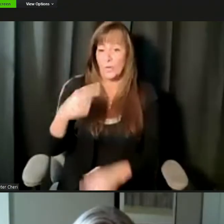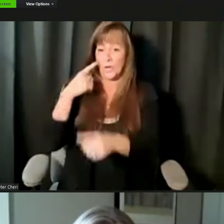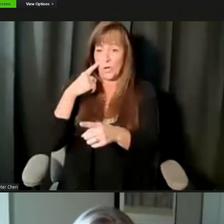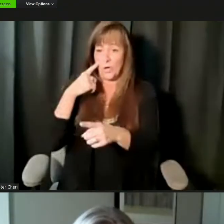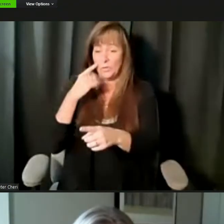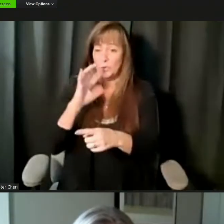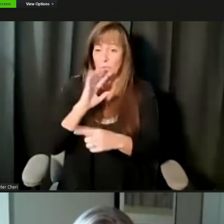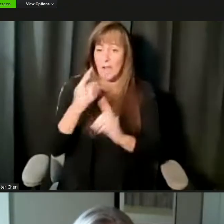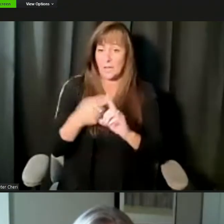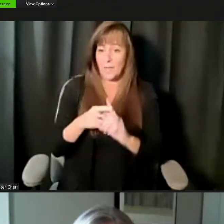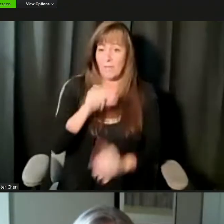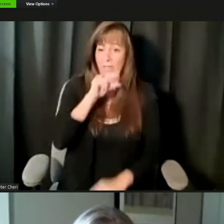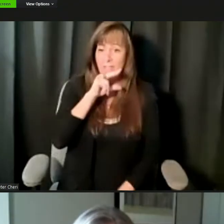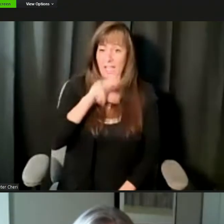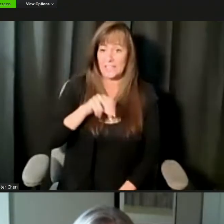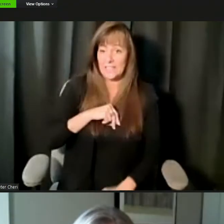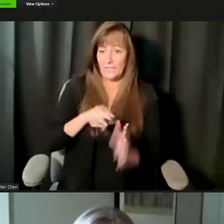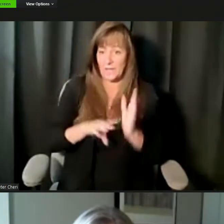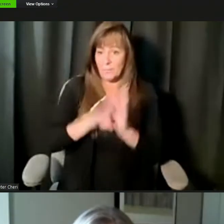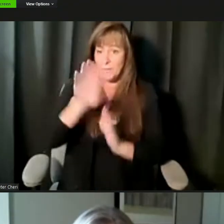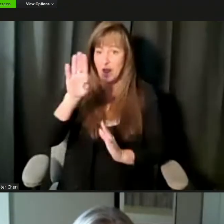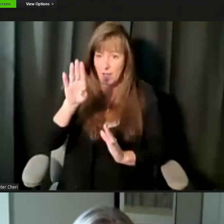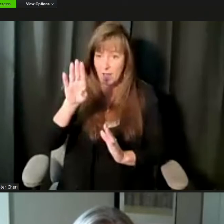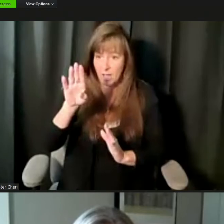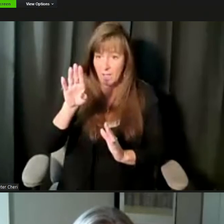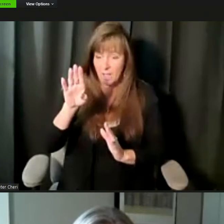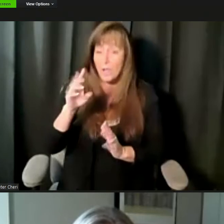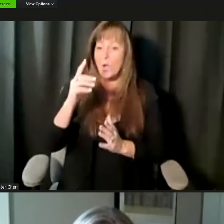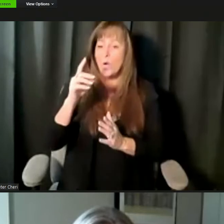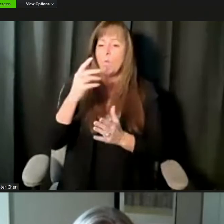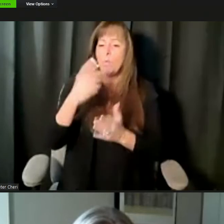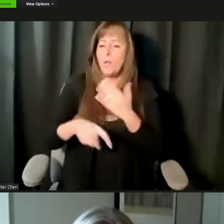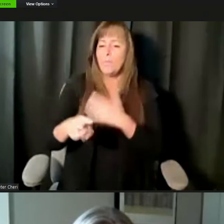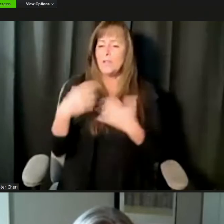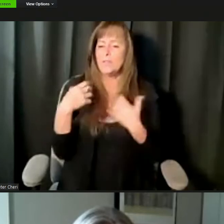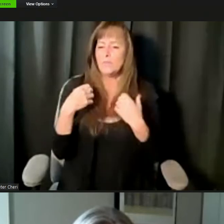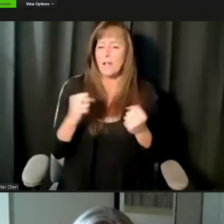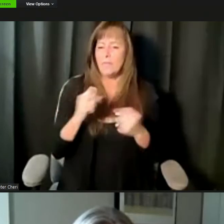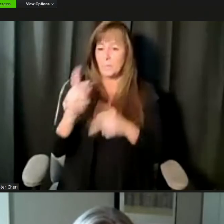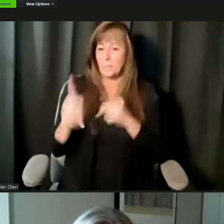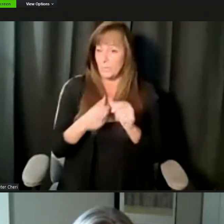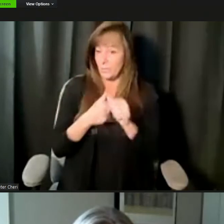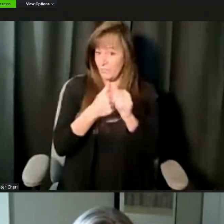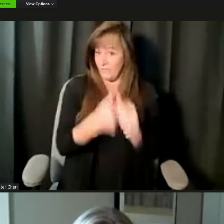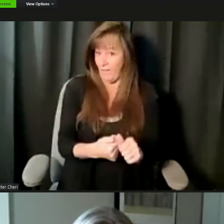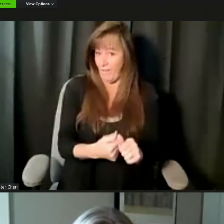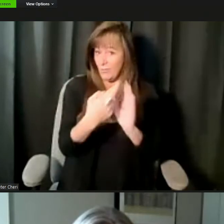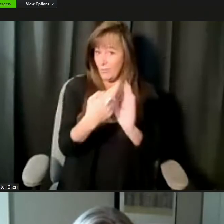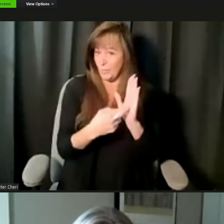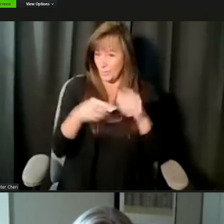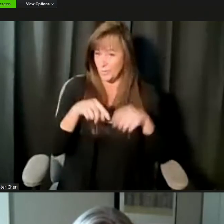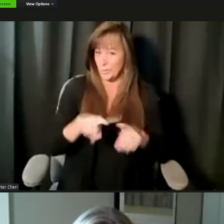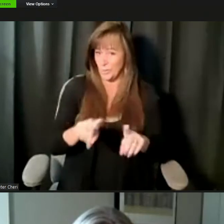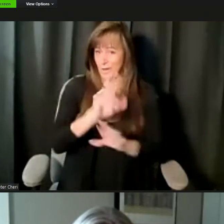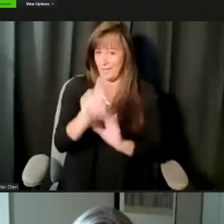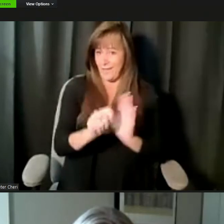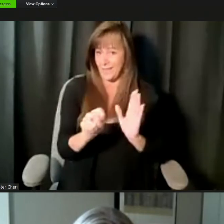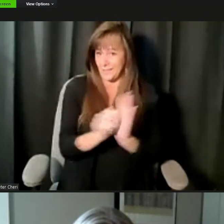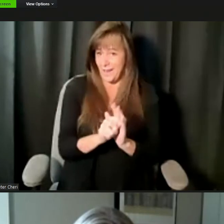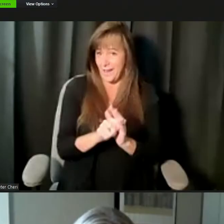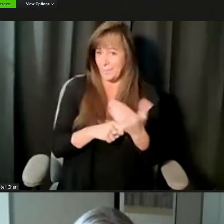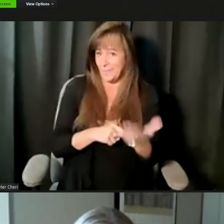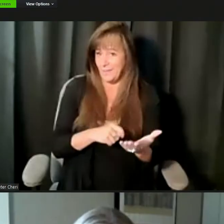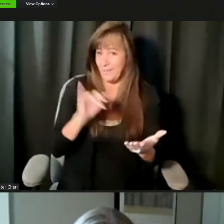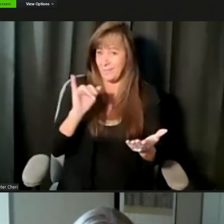bump. What makes you confident that people followed the rules during that time and that